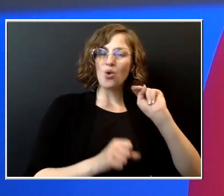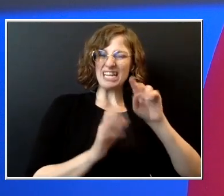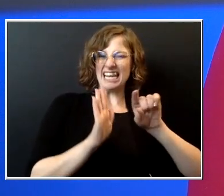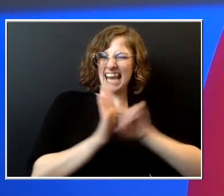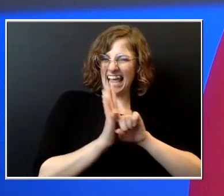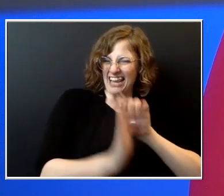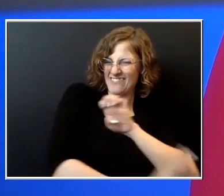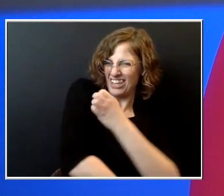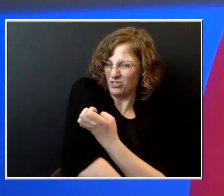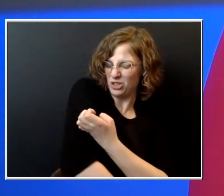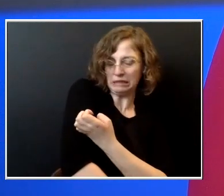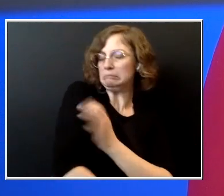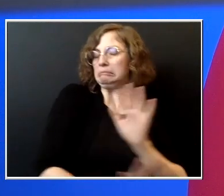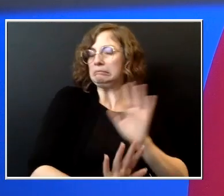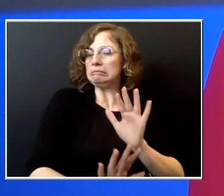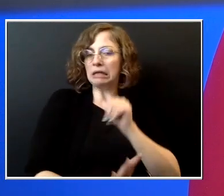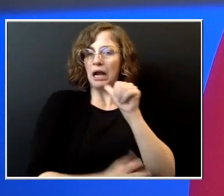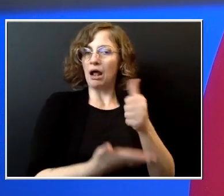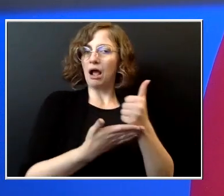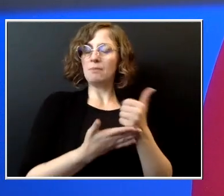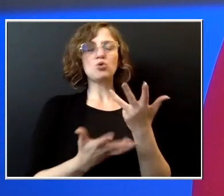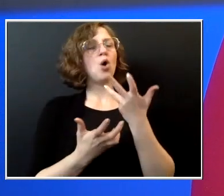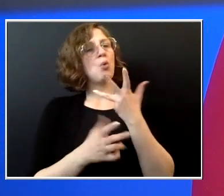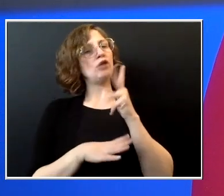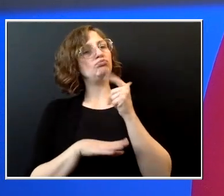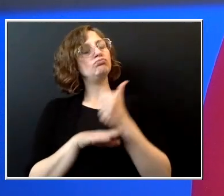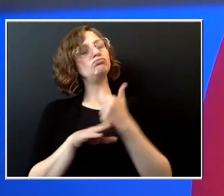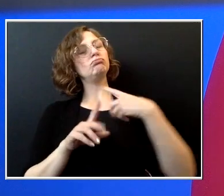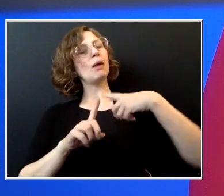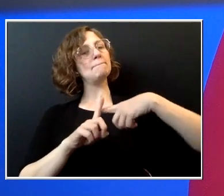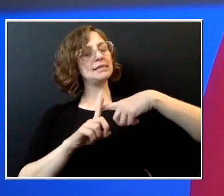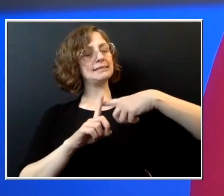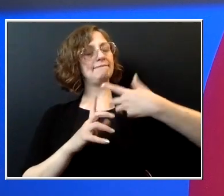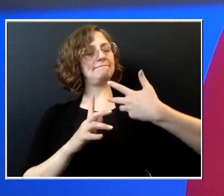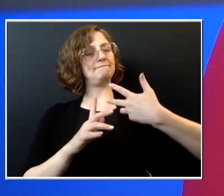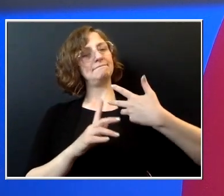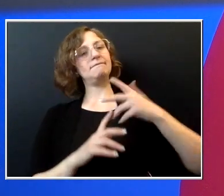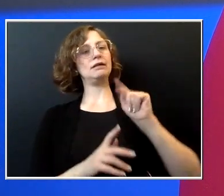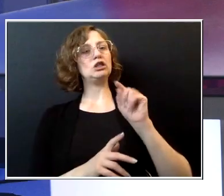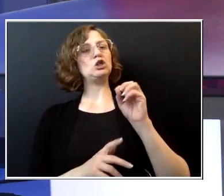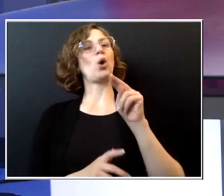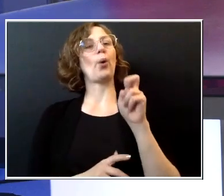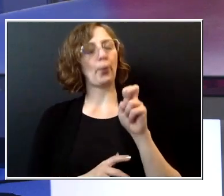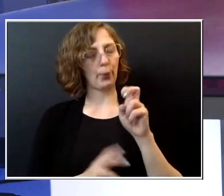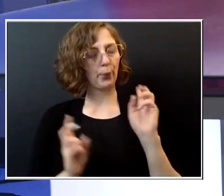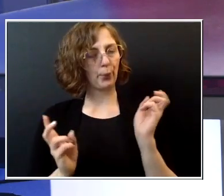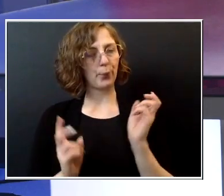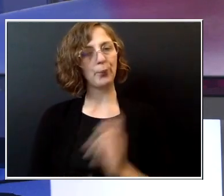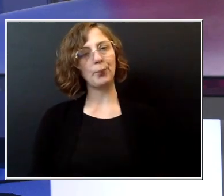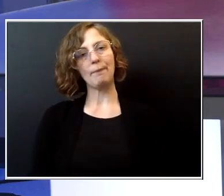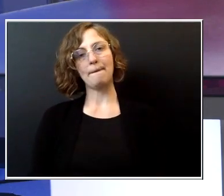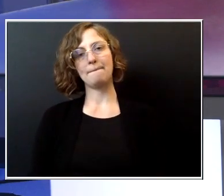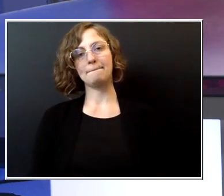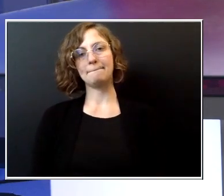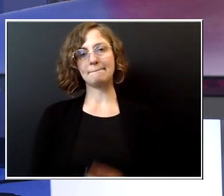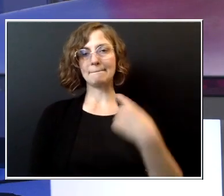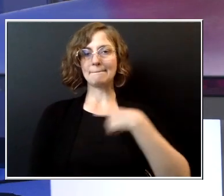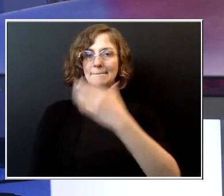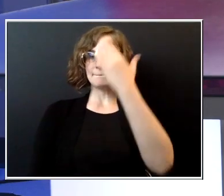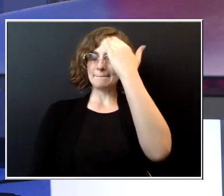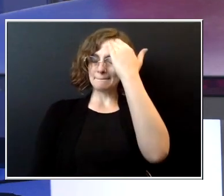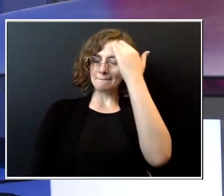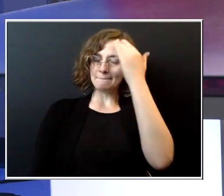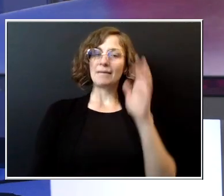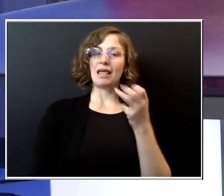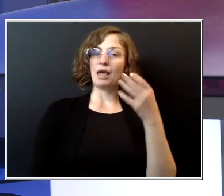tone for the conversations that were being had about my experience. So we know chemo often leads to hair loss. That's what we